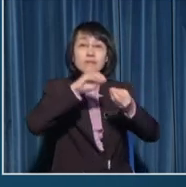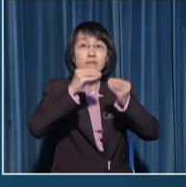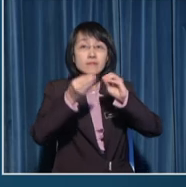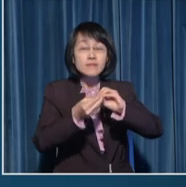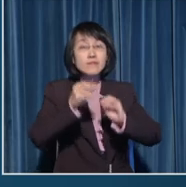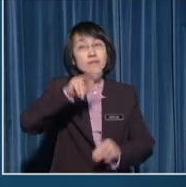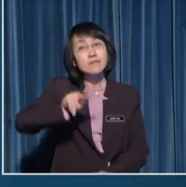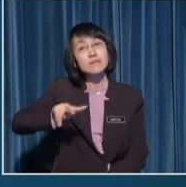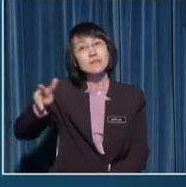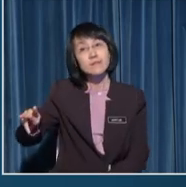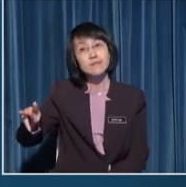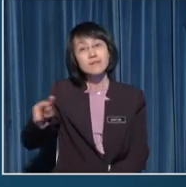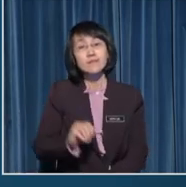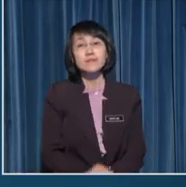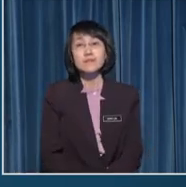pupils.